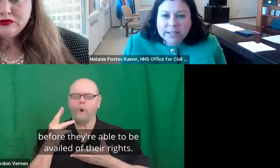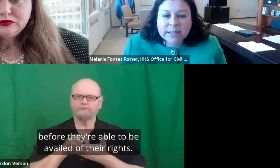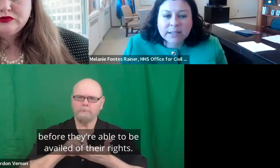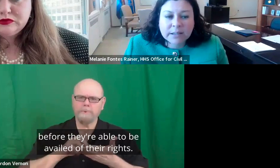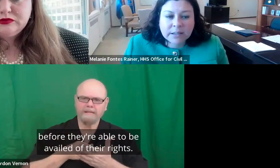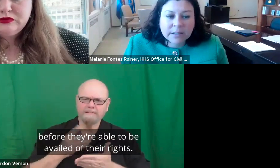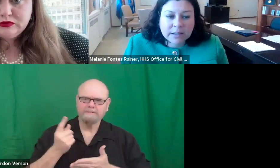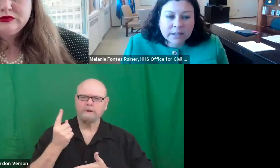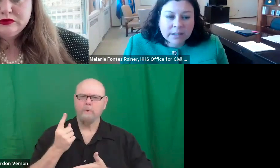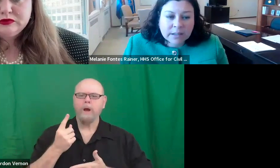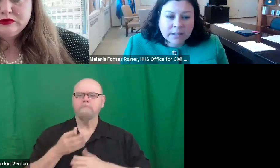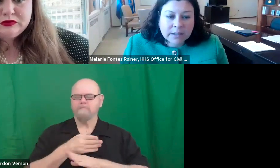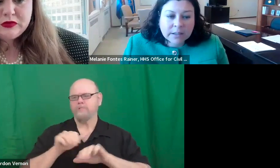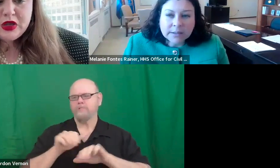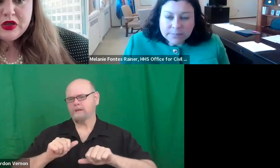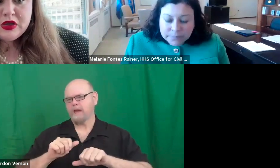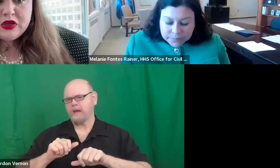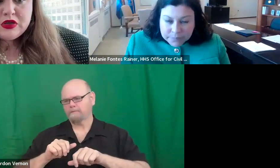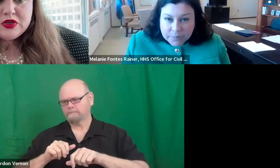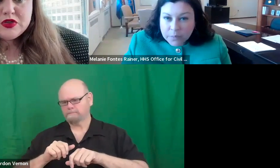of their rights.